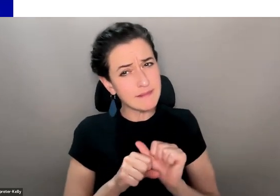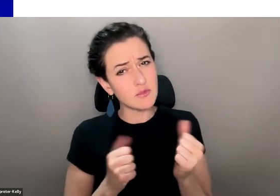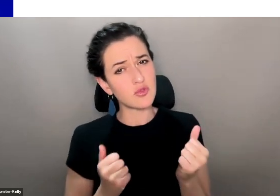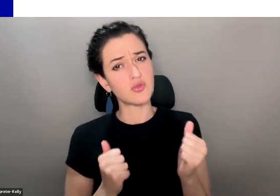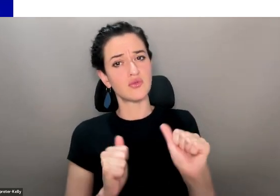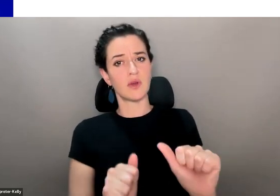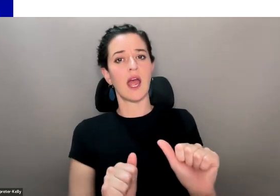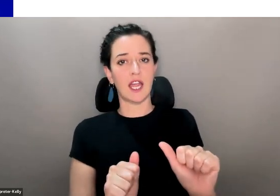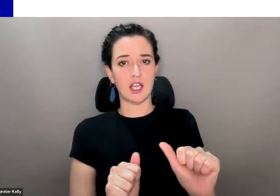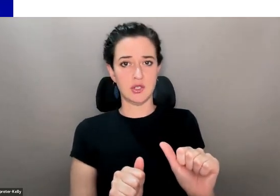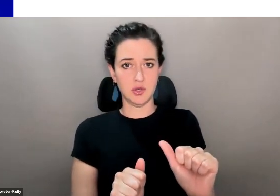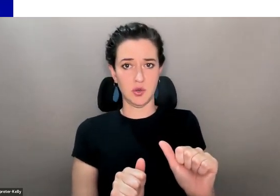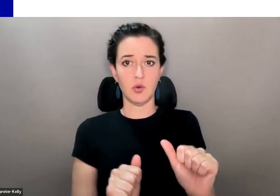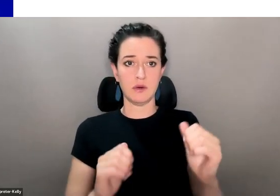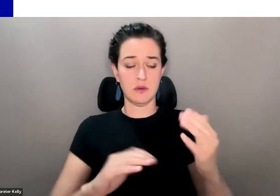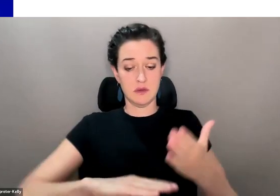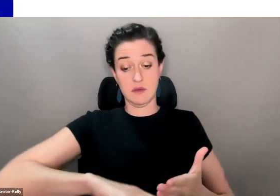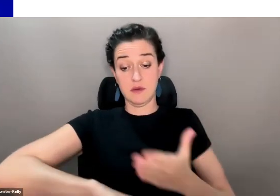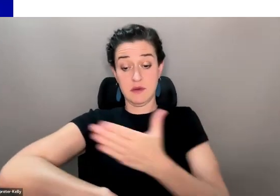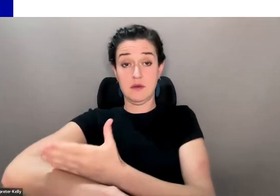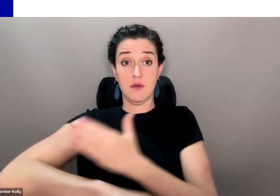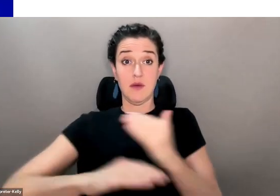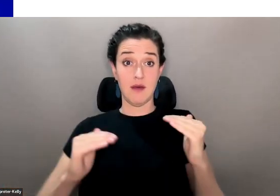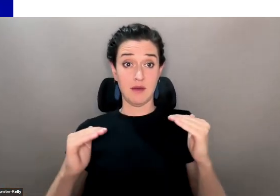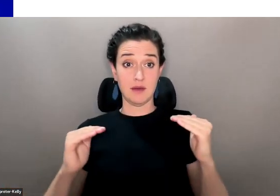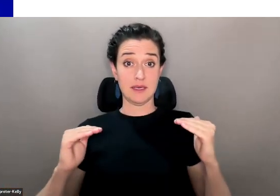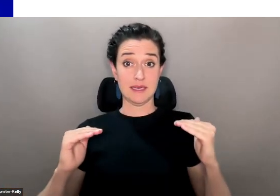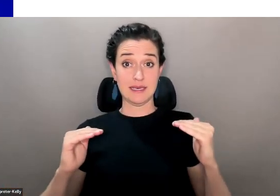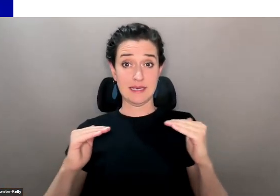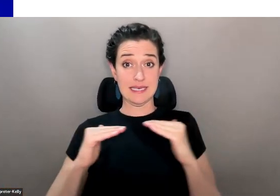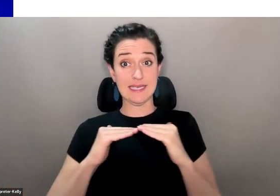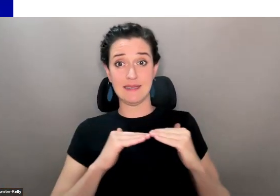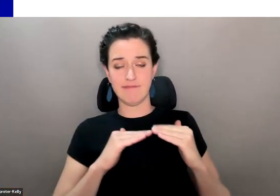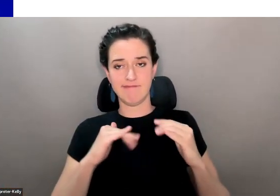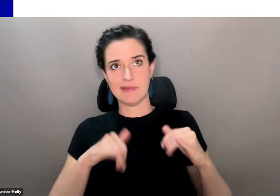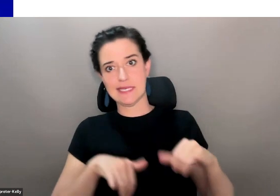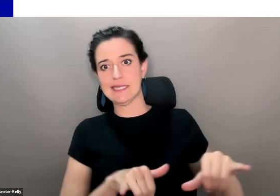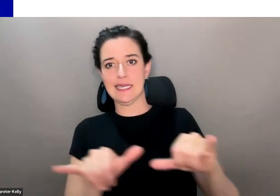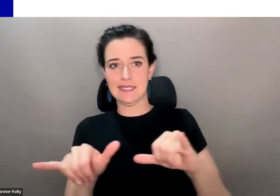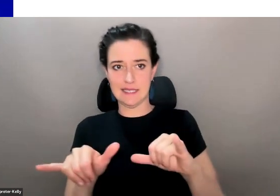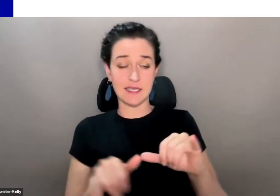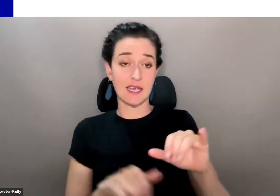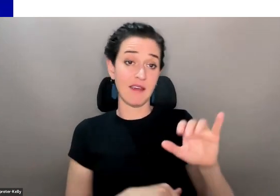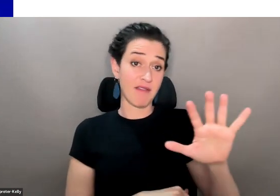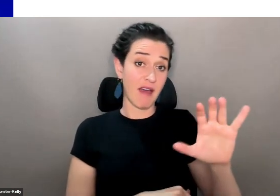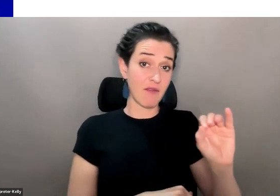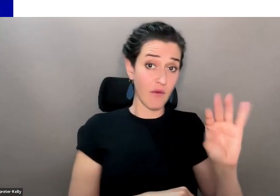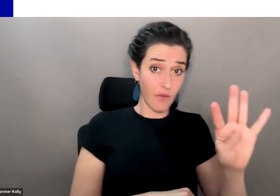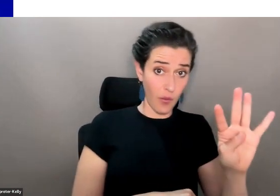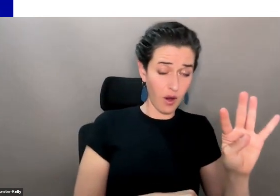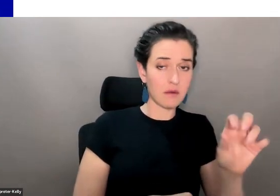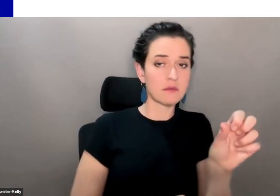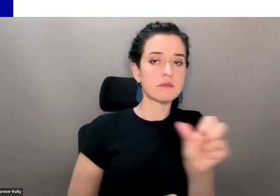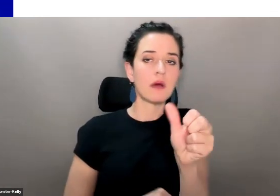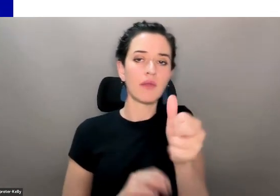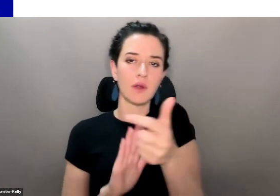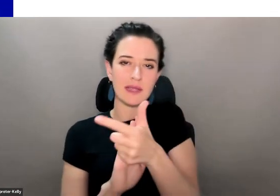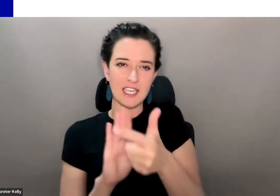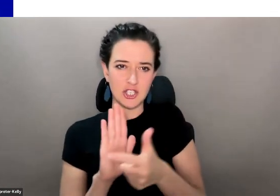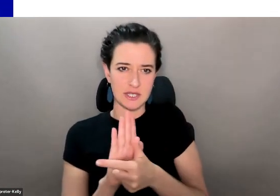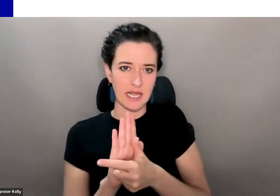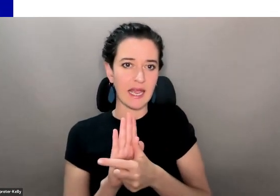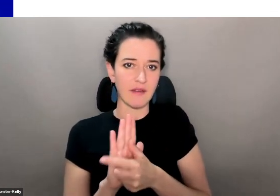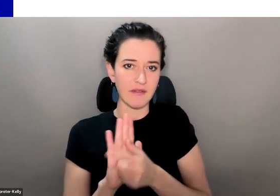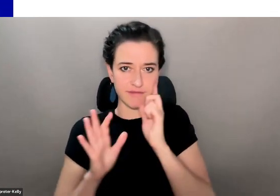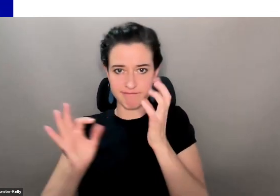approve consistency between Section 504 and a number of legislative statutory developments that have happened